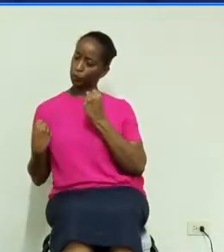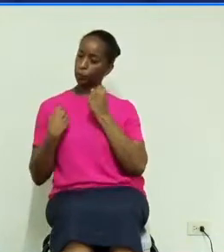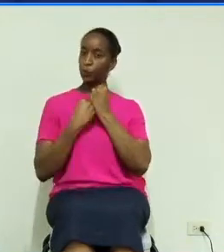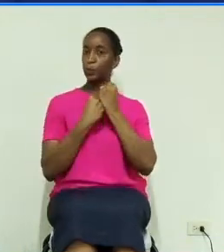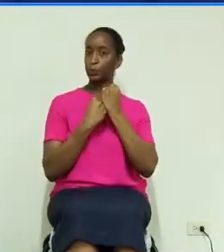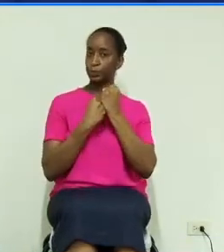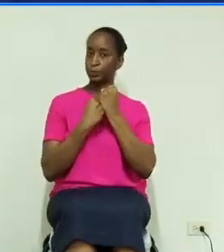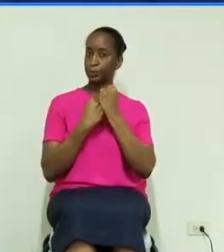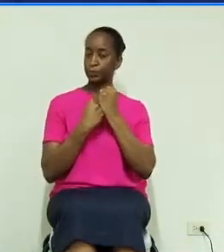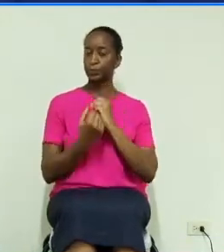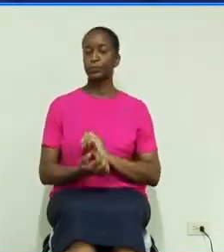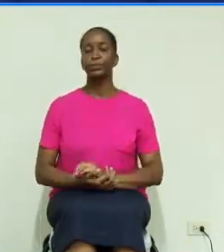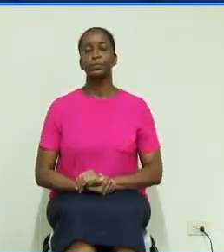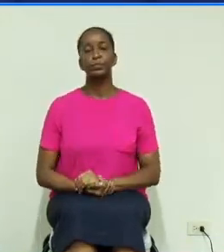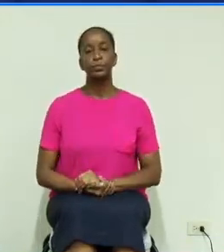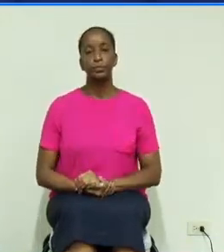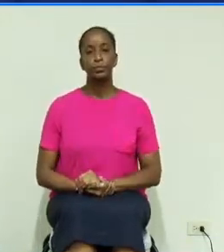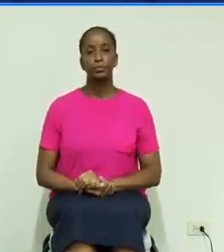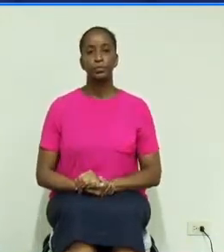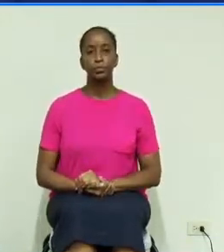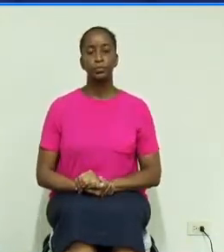and these very